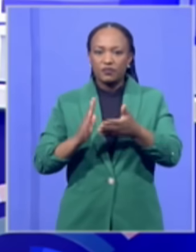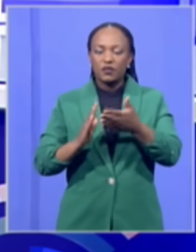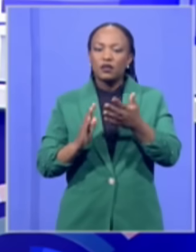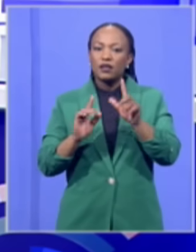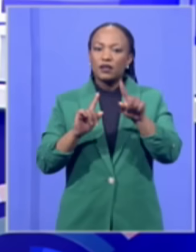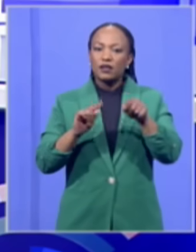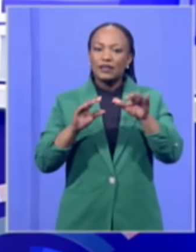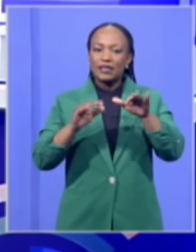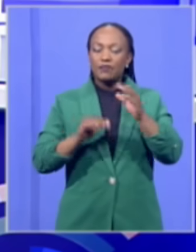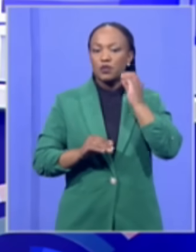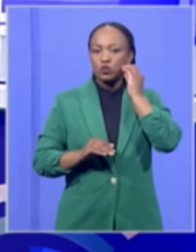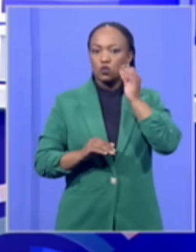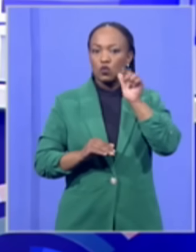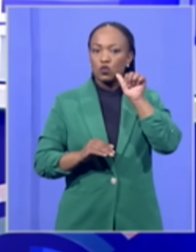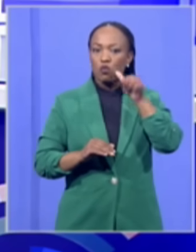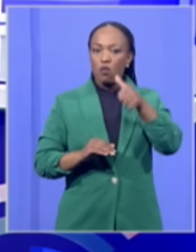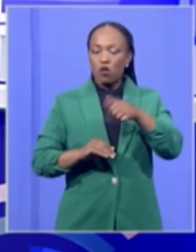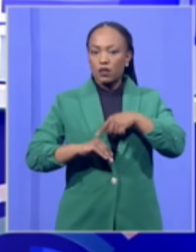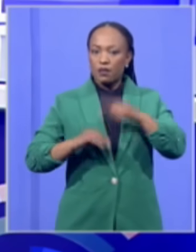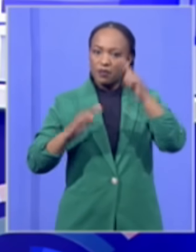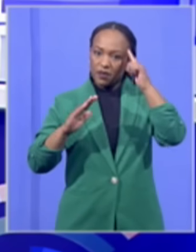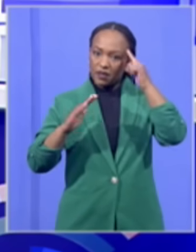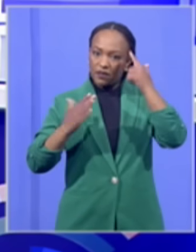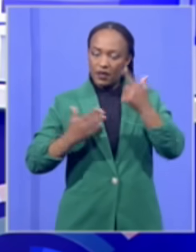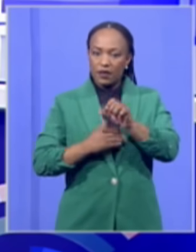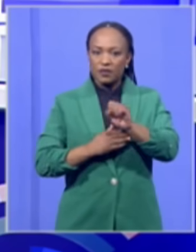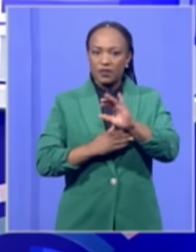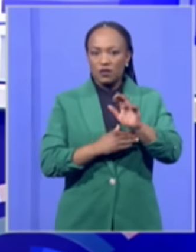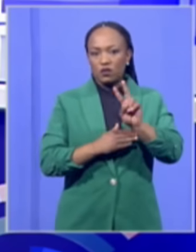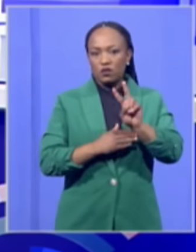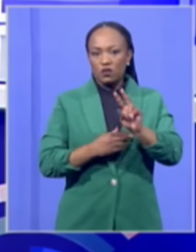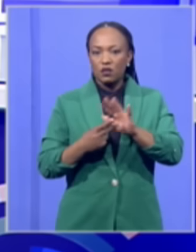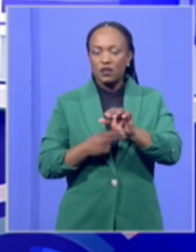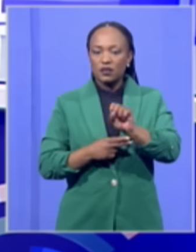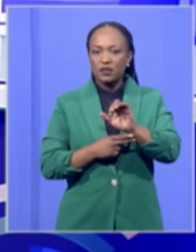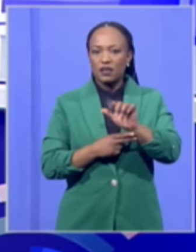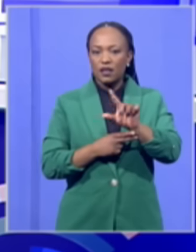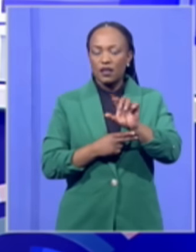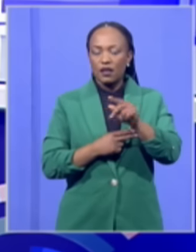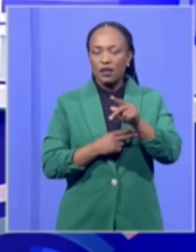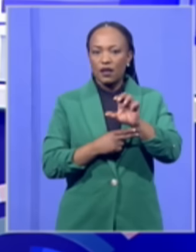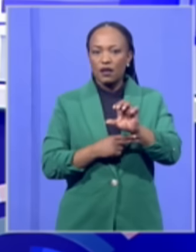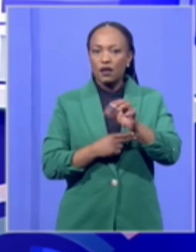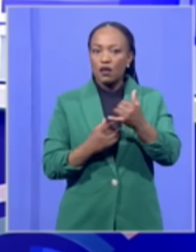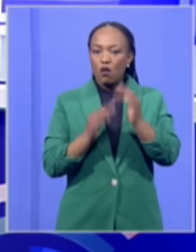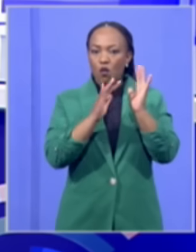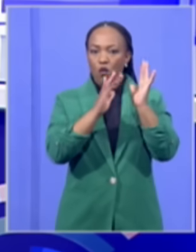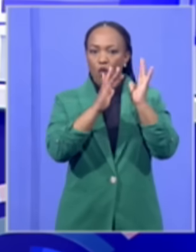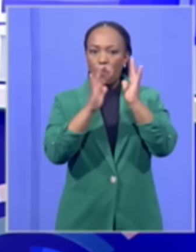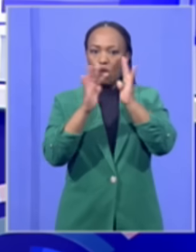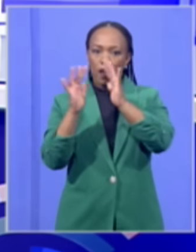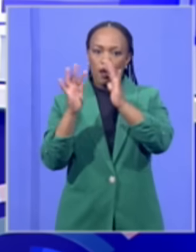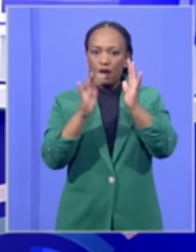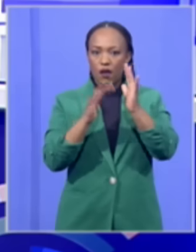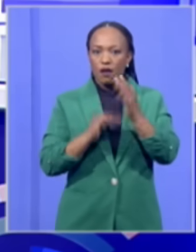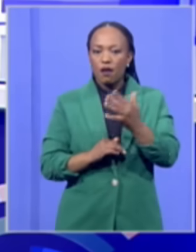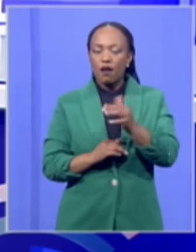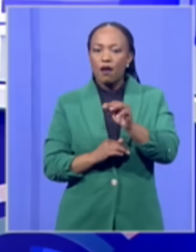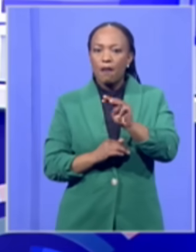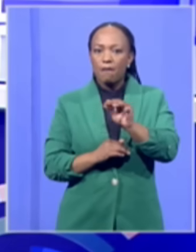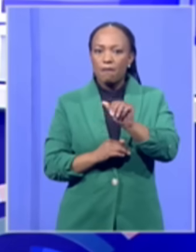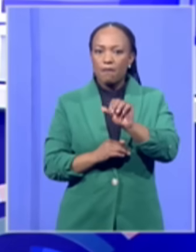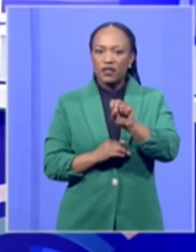tša Sesotho ba tla lefa tšona ka iri ya bošupa mo SABC 2 le go SABC le gae go sa go latela kakanyo ya maemo a boso ka kgaetšedi Mashibi